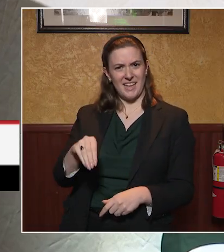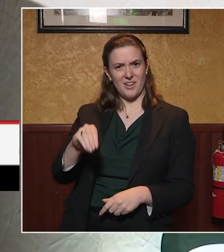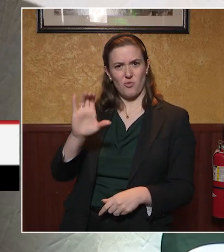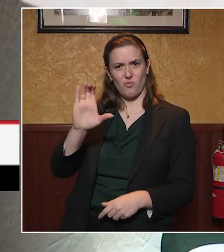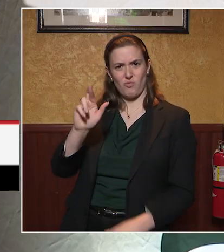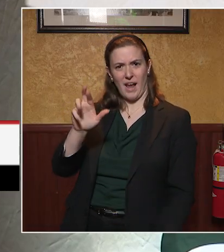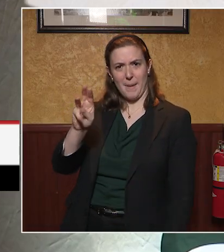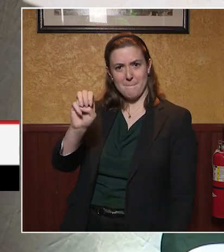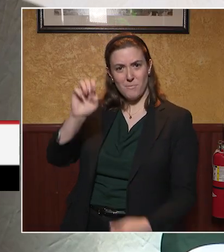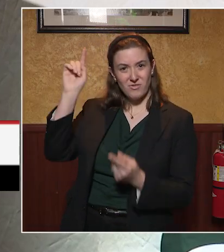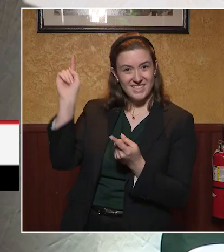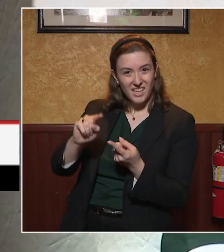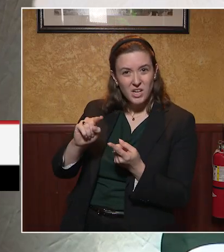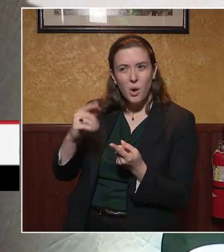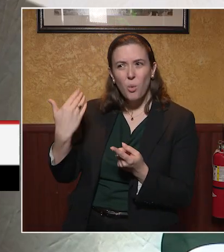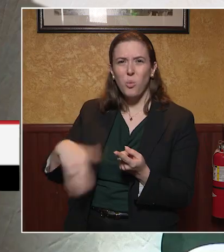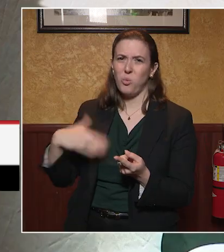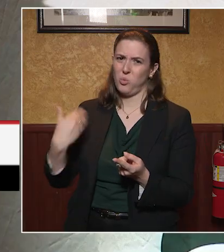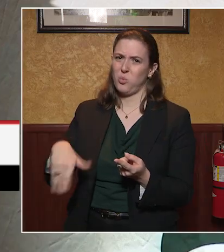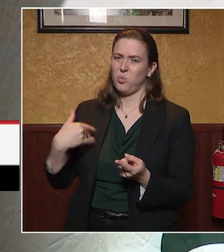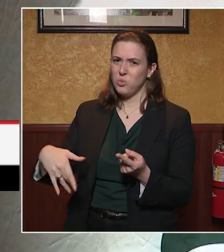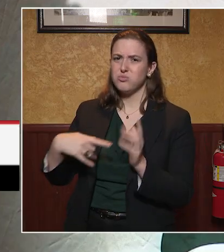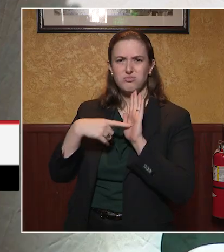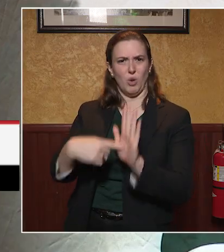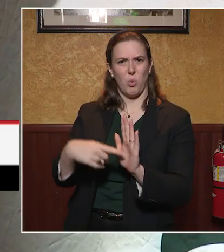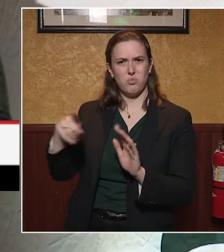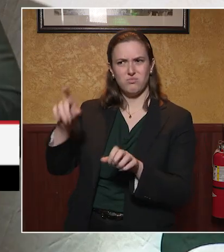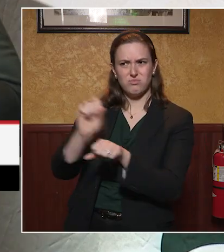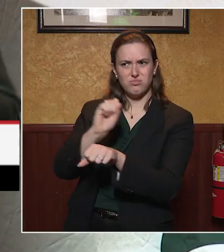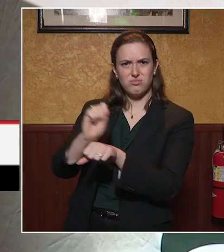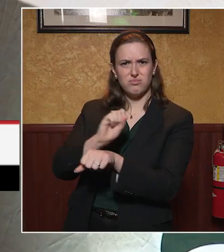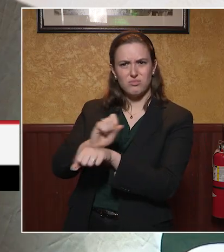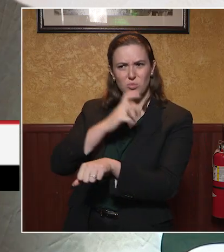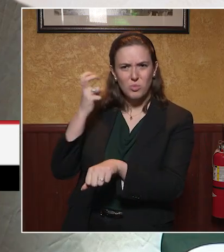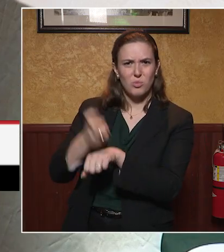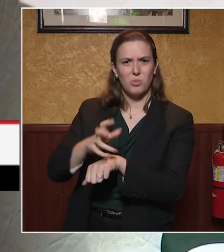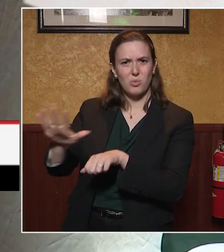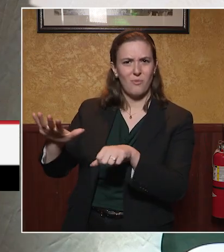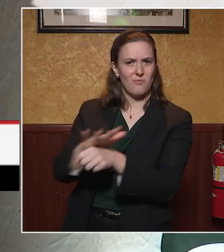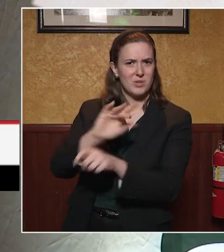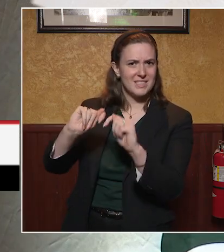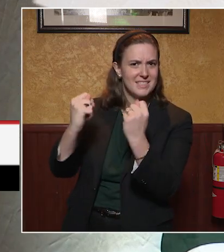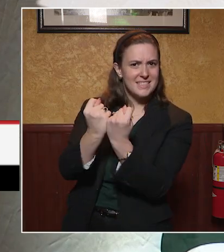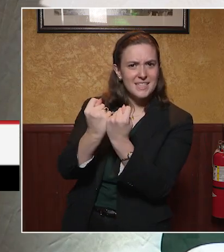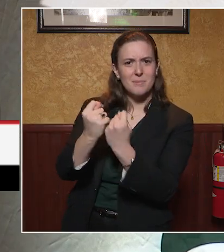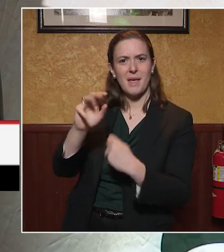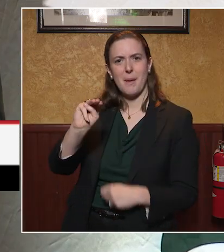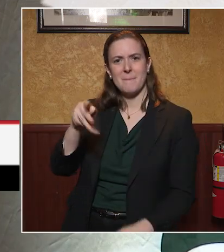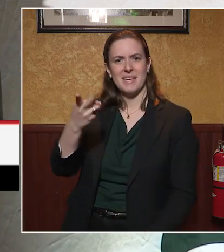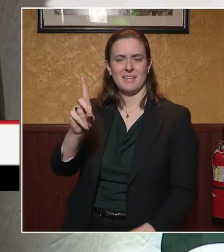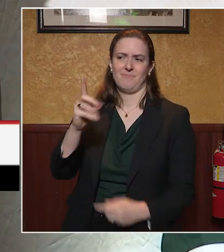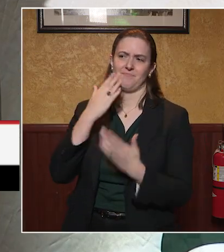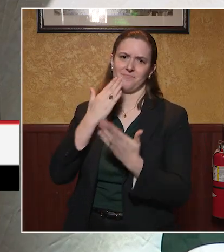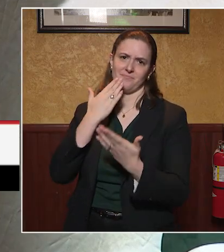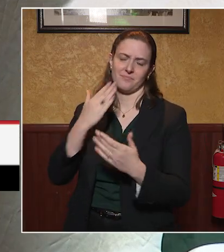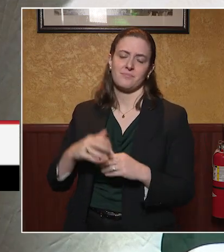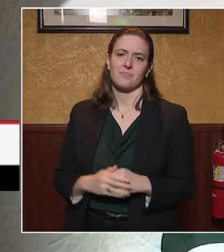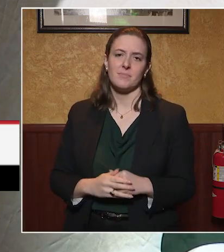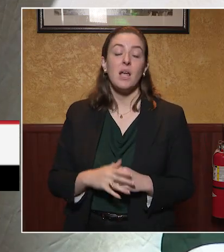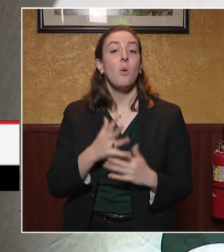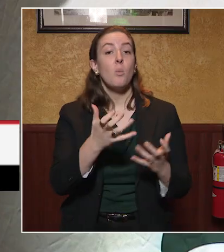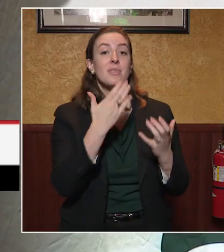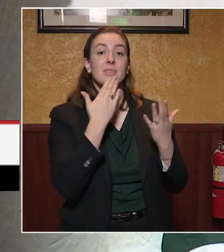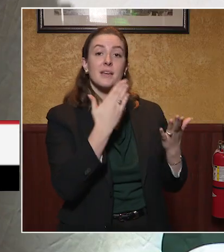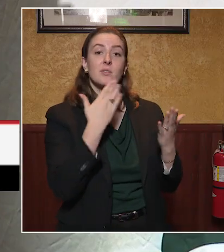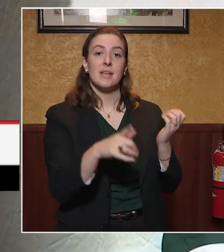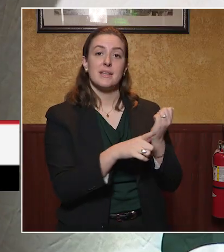core. That comes through hard work, dedication, and support. Thank you and the entire team at the Metropolitan Police Department. And I want to thank our Deputy Mayor for Public